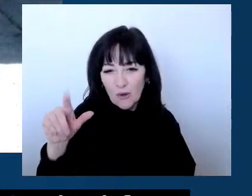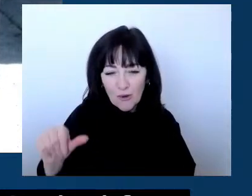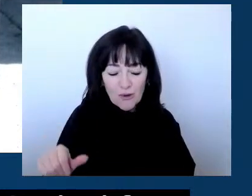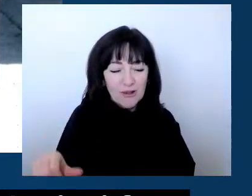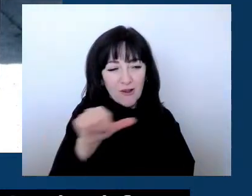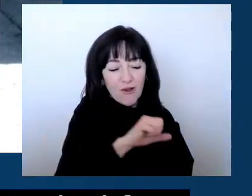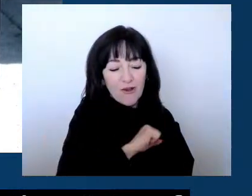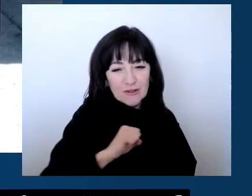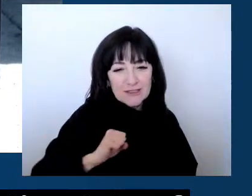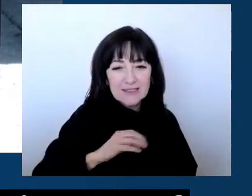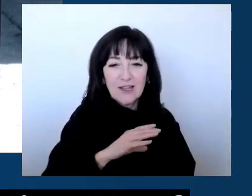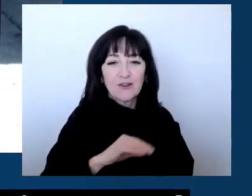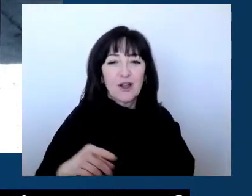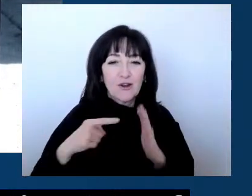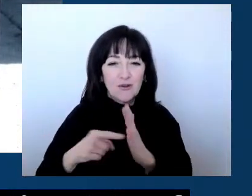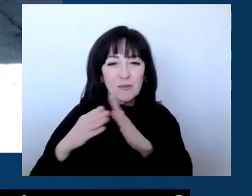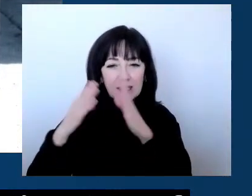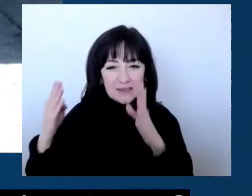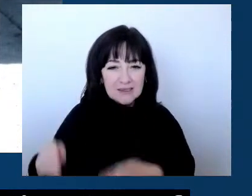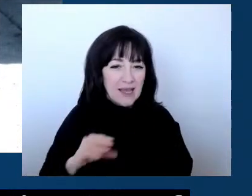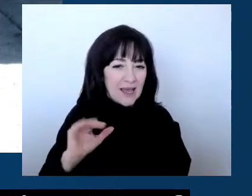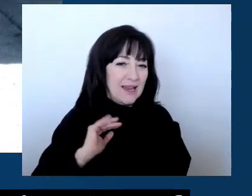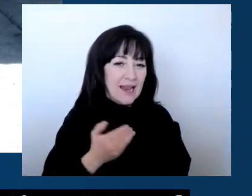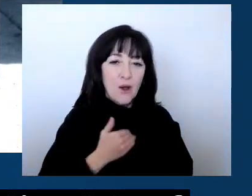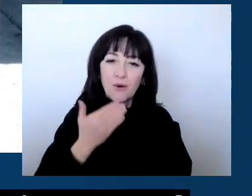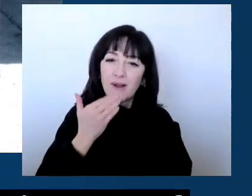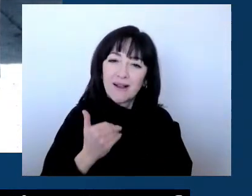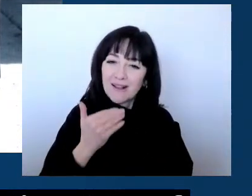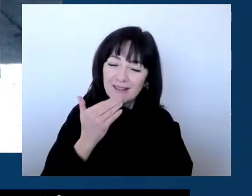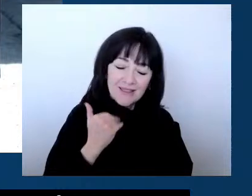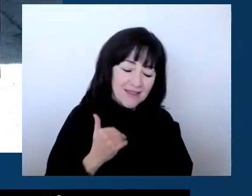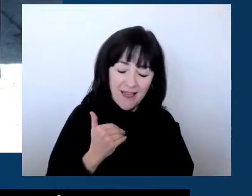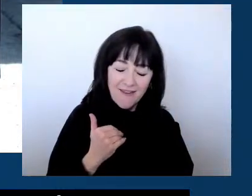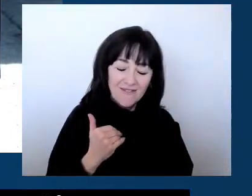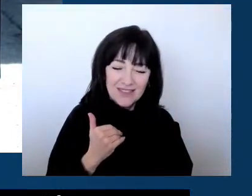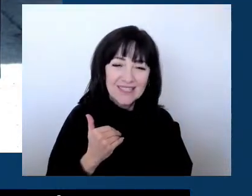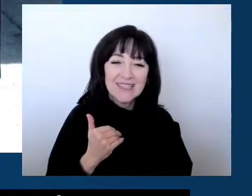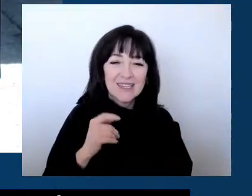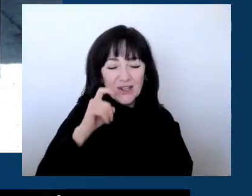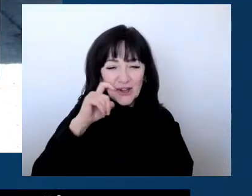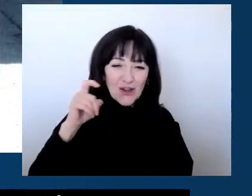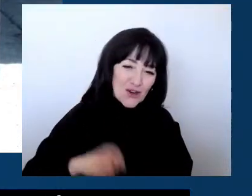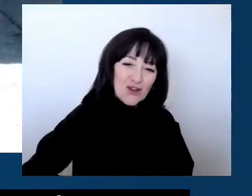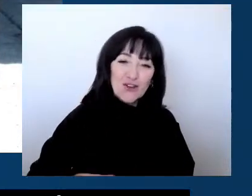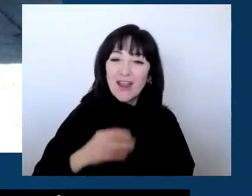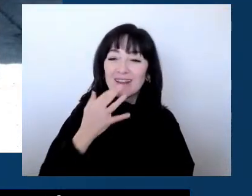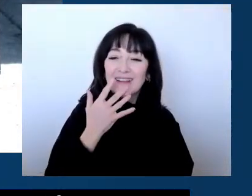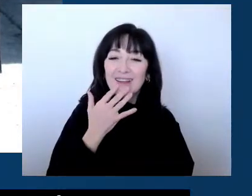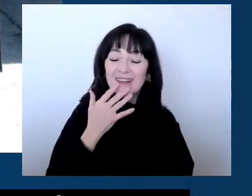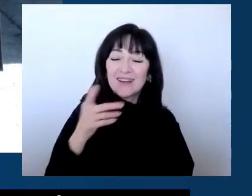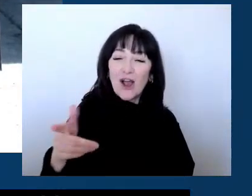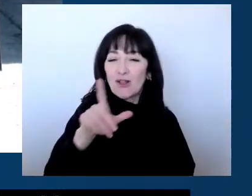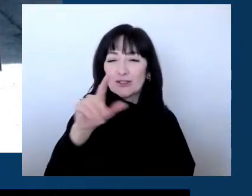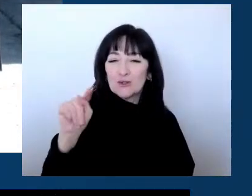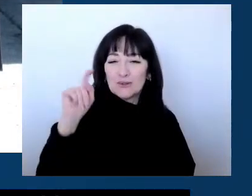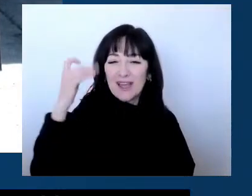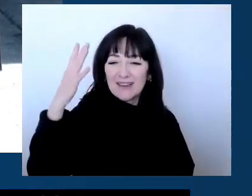course, our lovely Lieutenant Governor, who's got her Ukrainian and Delaware colors on today. They are the